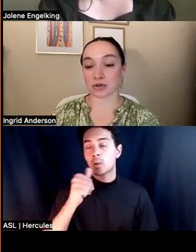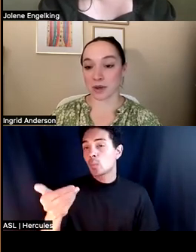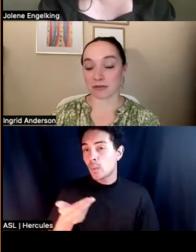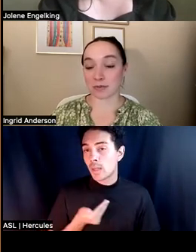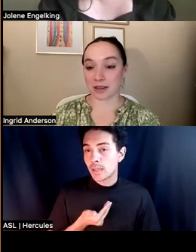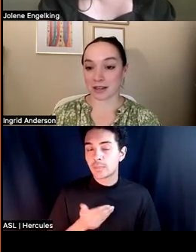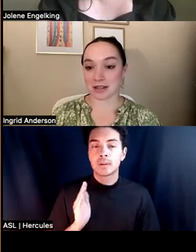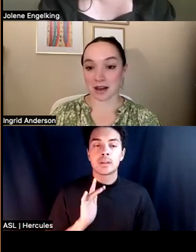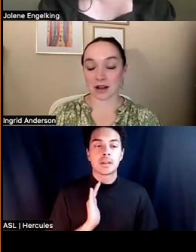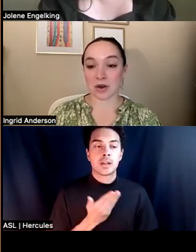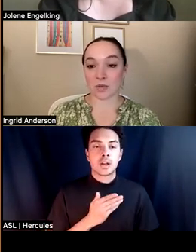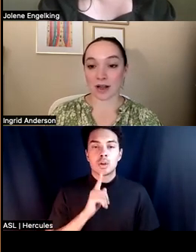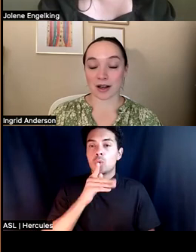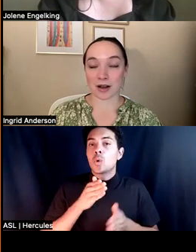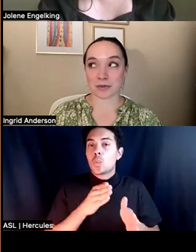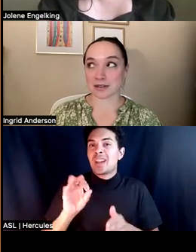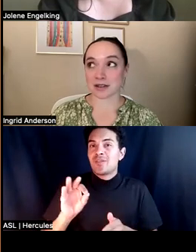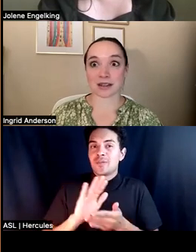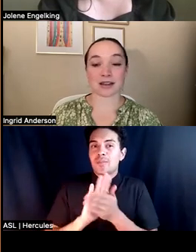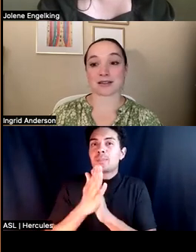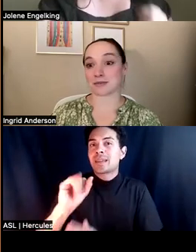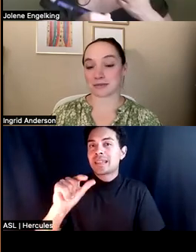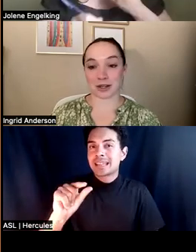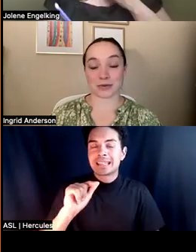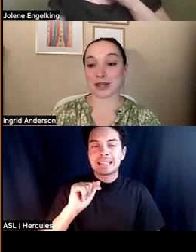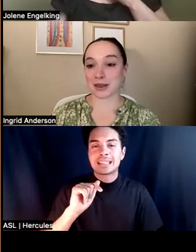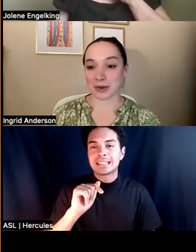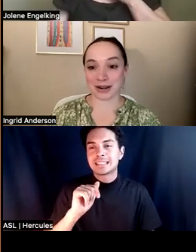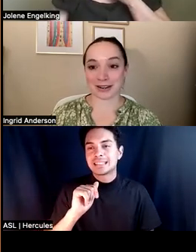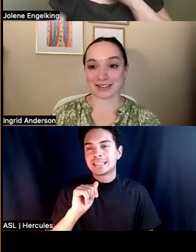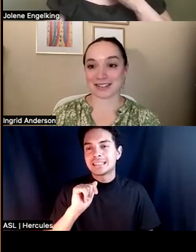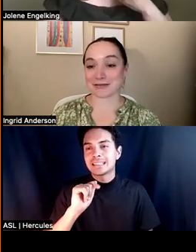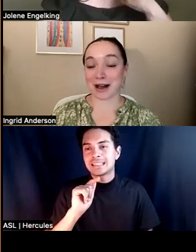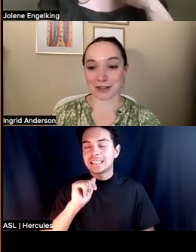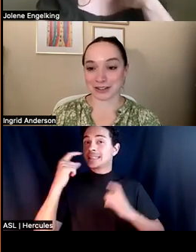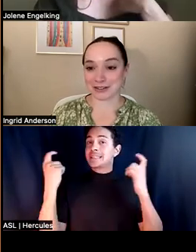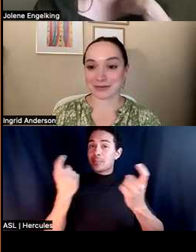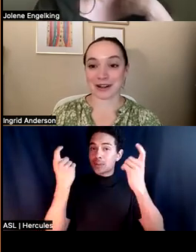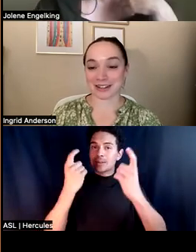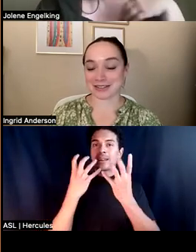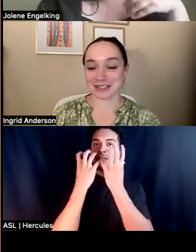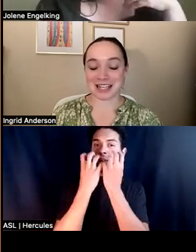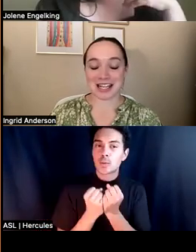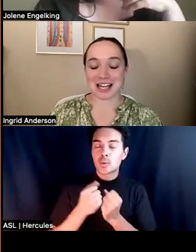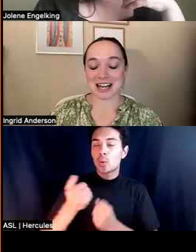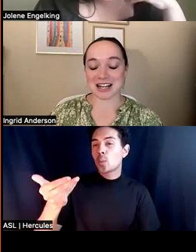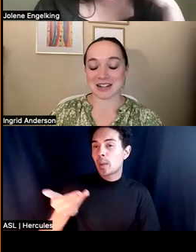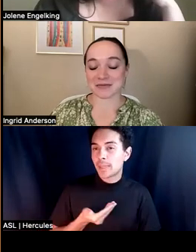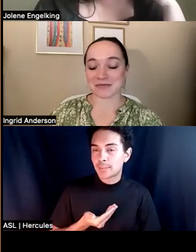our true way of being is not welcomed, nonetheless, celebrated, valued, welcomed.